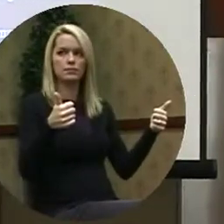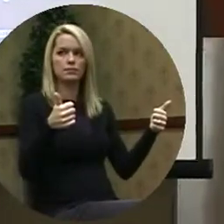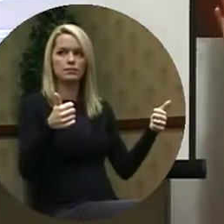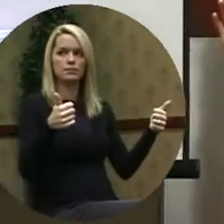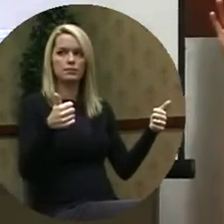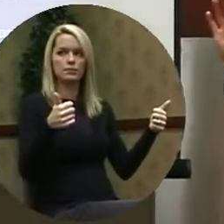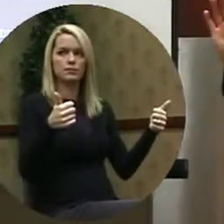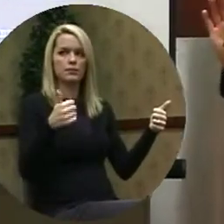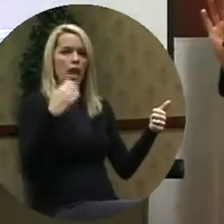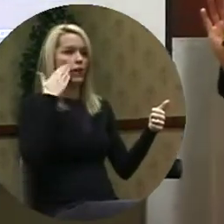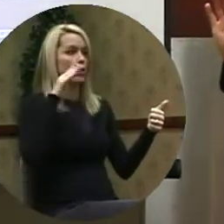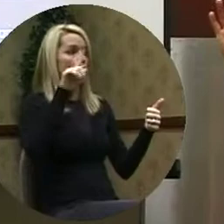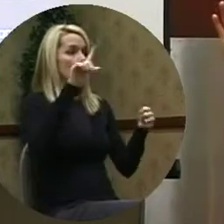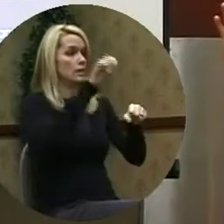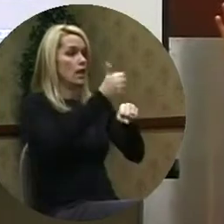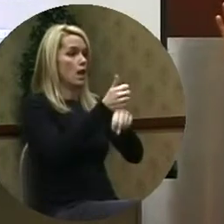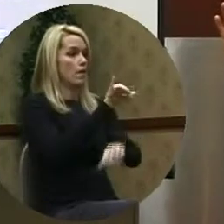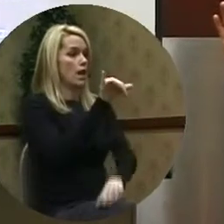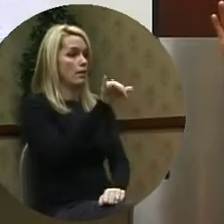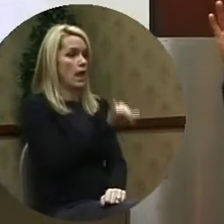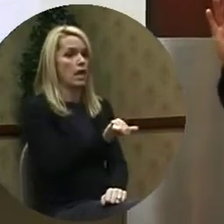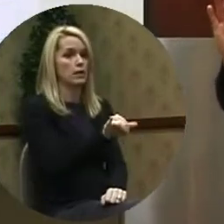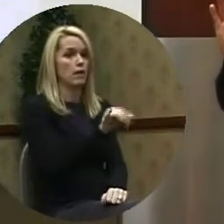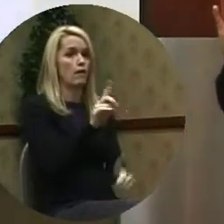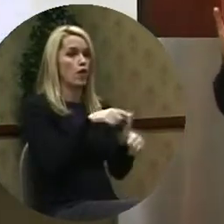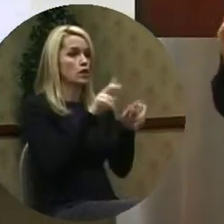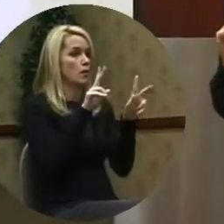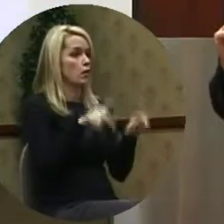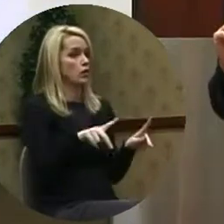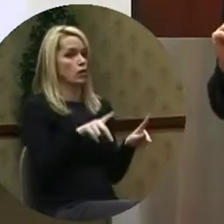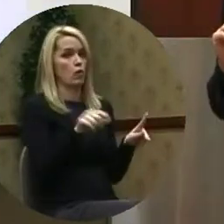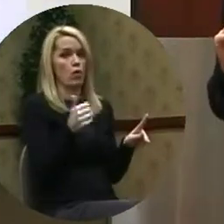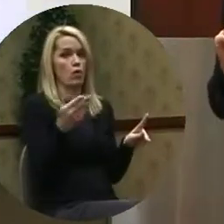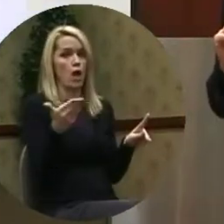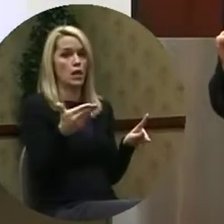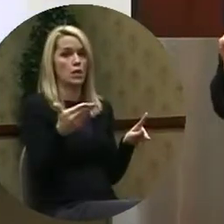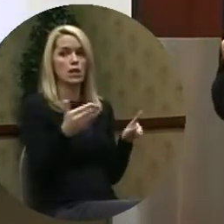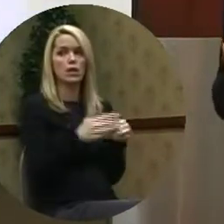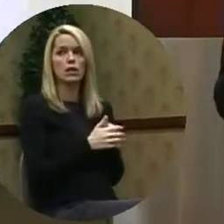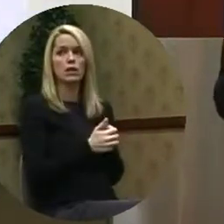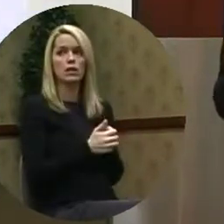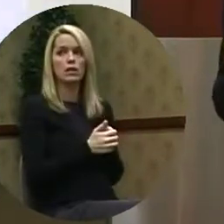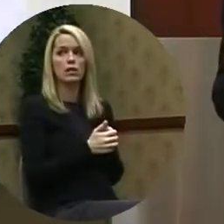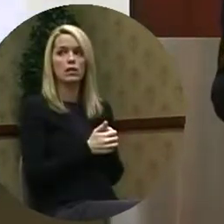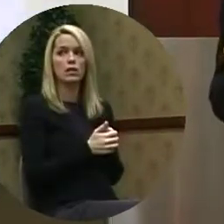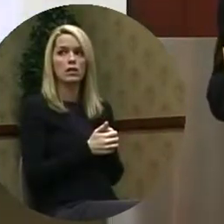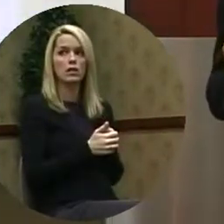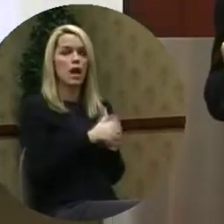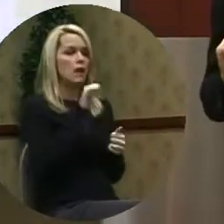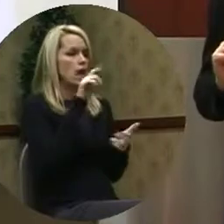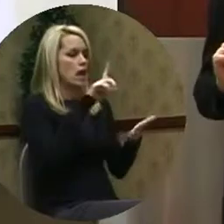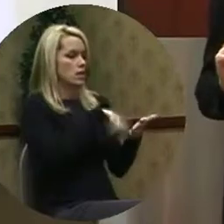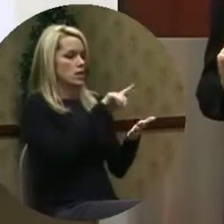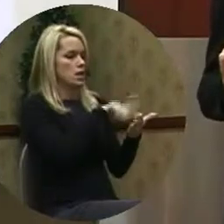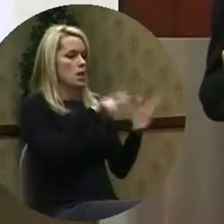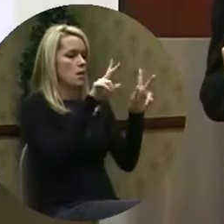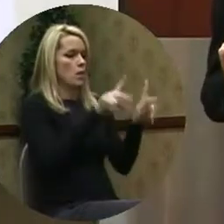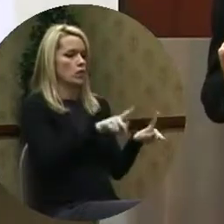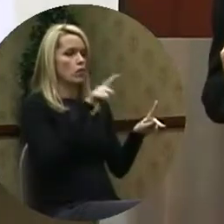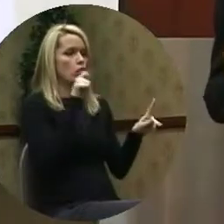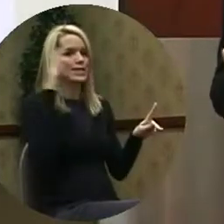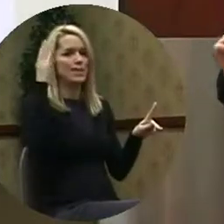or you just set it up this way in the first person. Not wanting to diss the person who's speaking